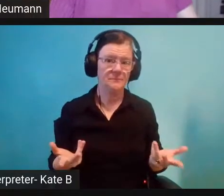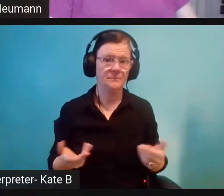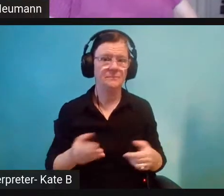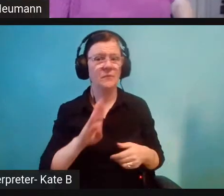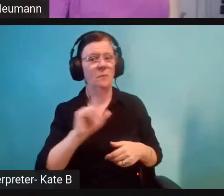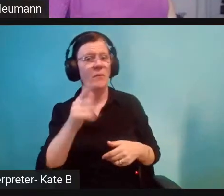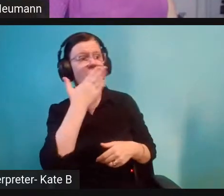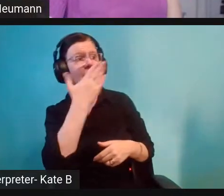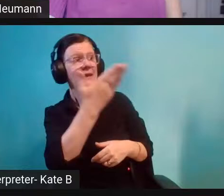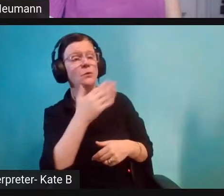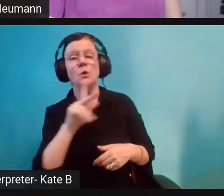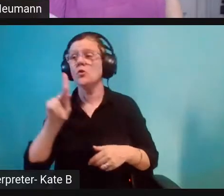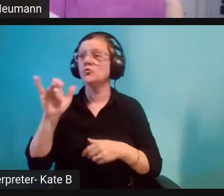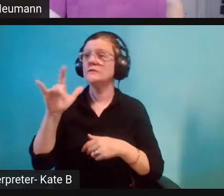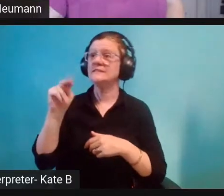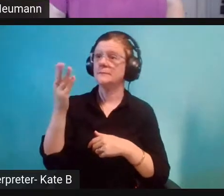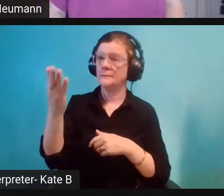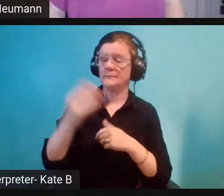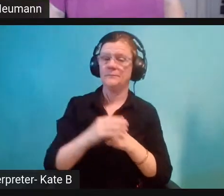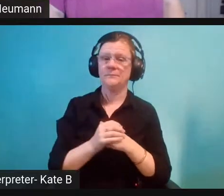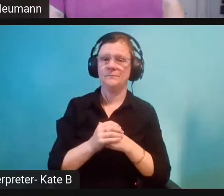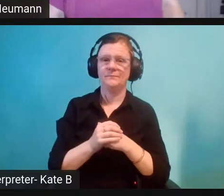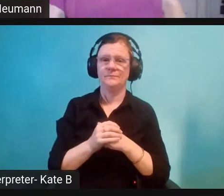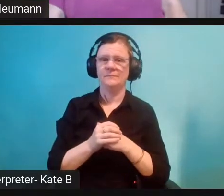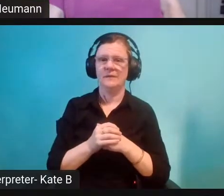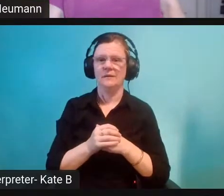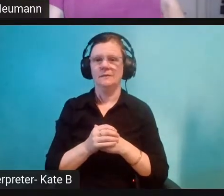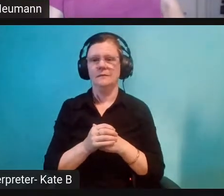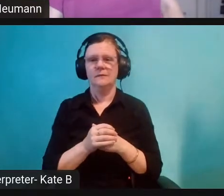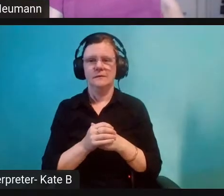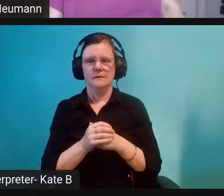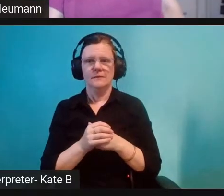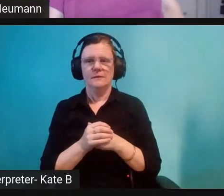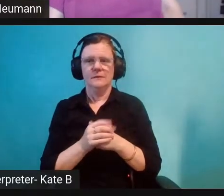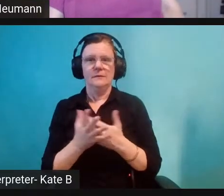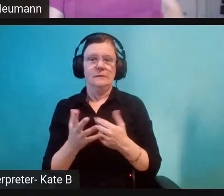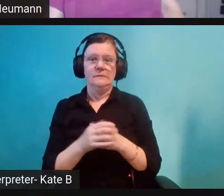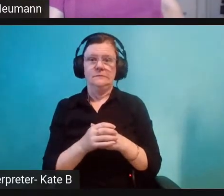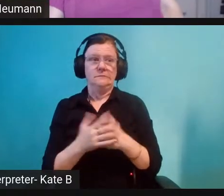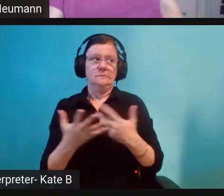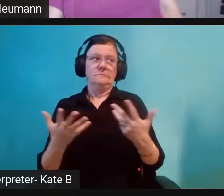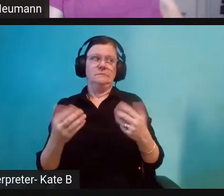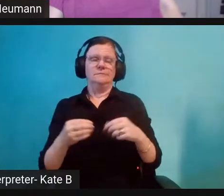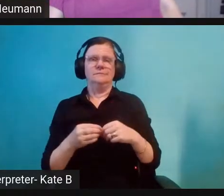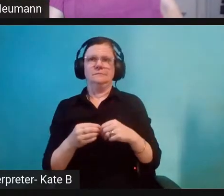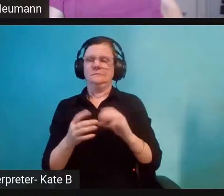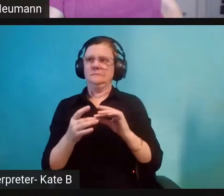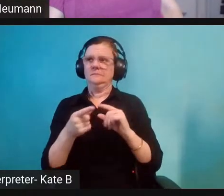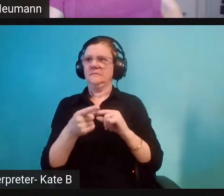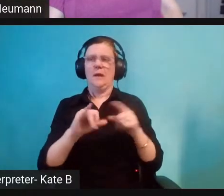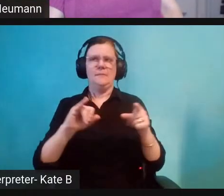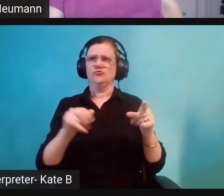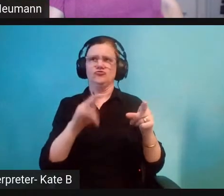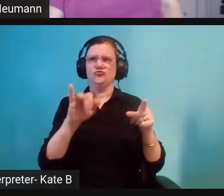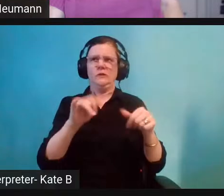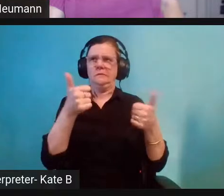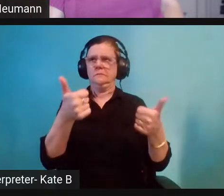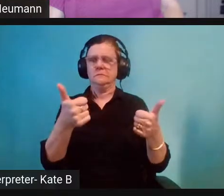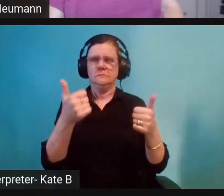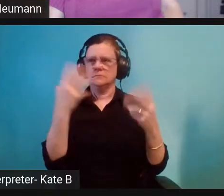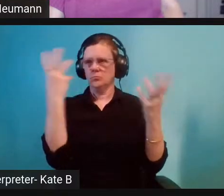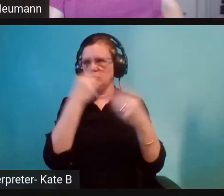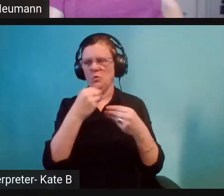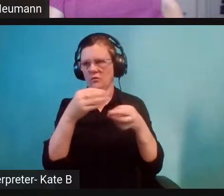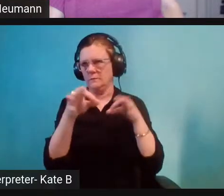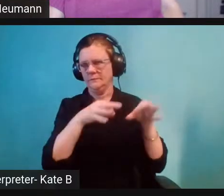Excellent. Kristen? I would just add, I don't have a lot to add to, I feel like Judy has really covered this so